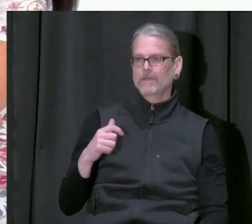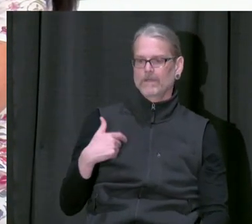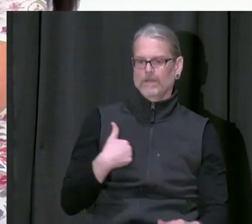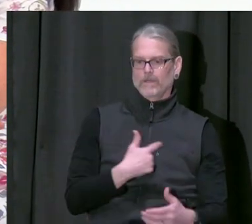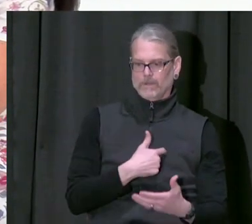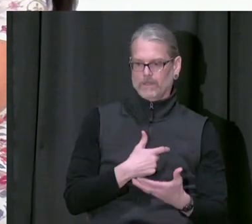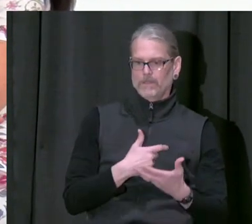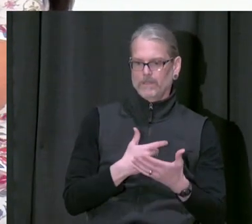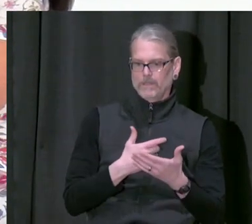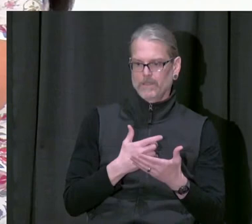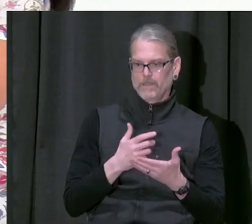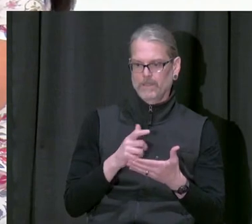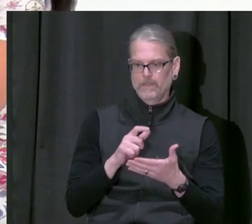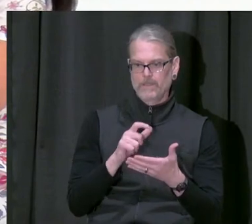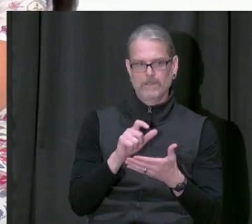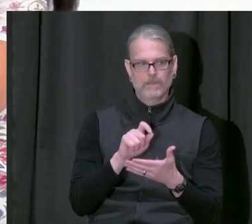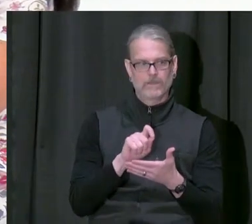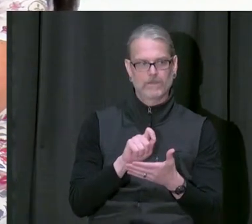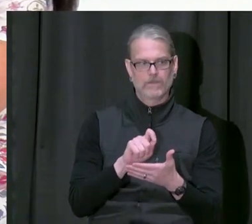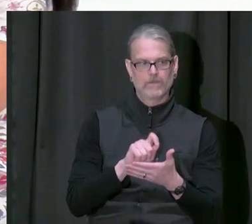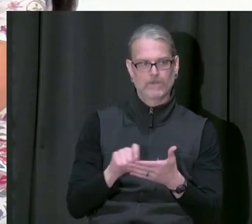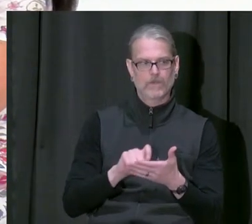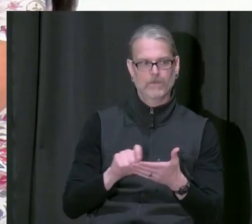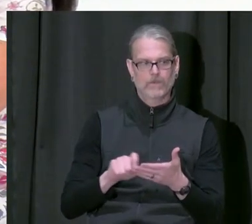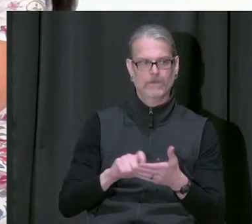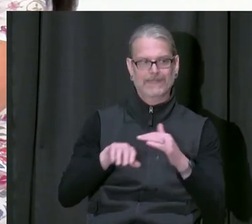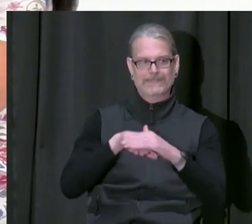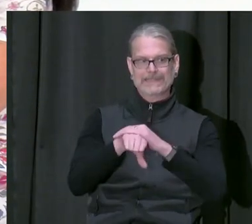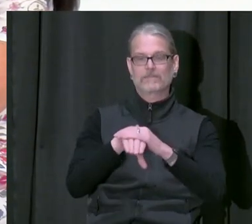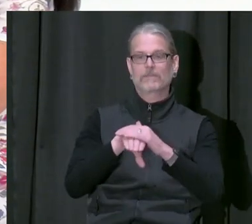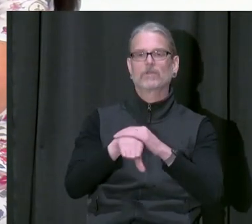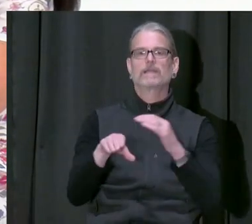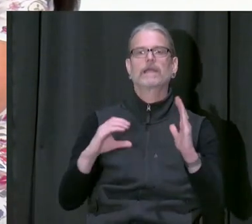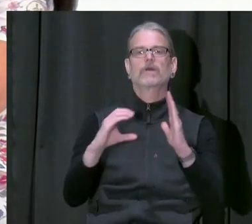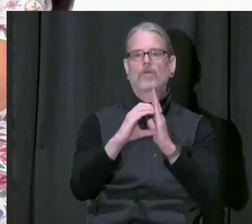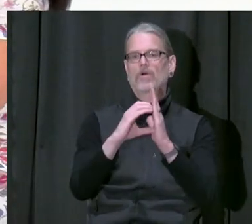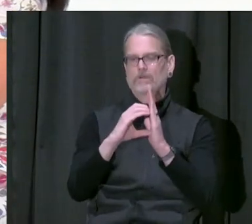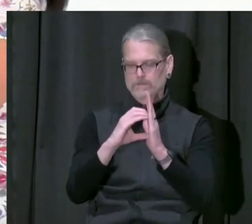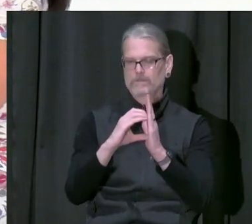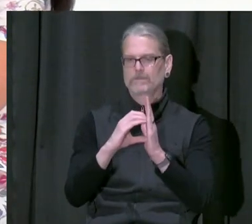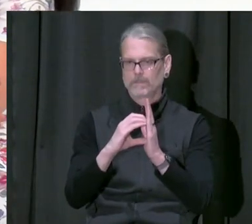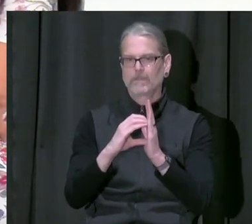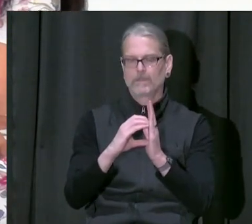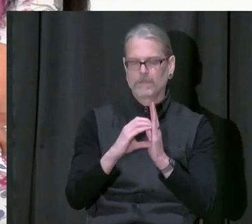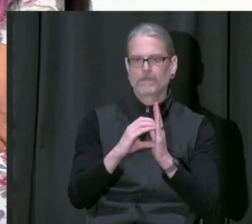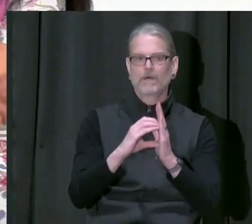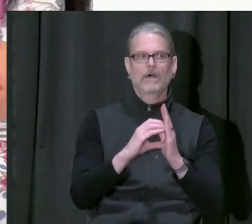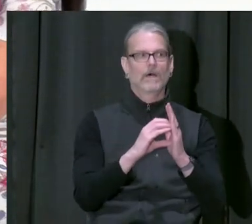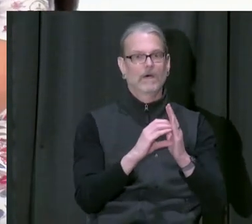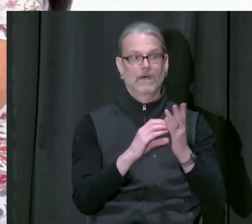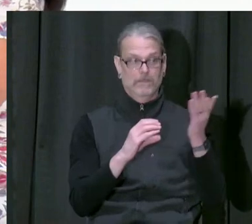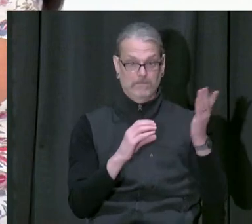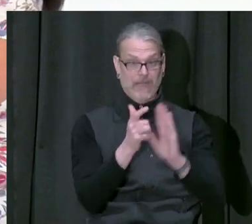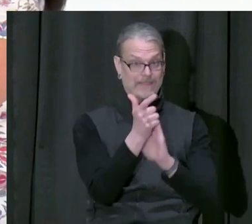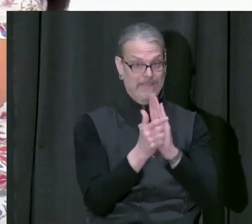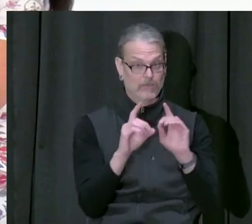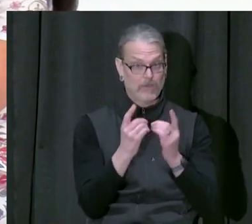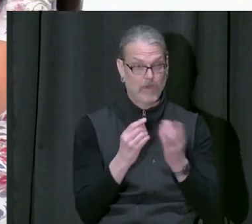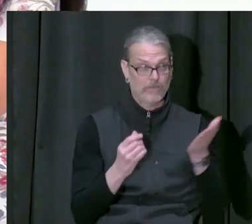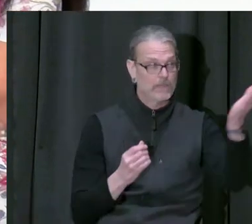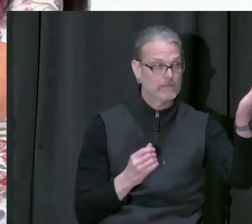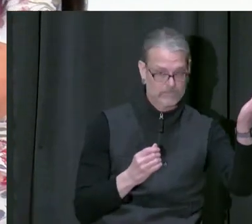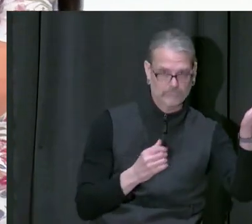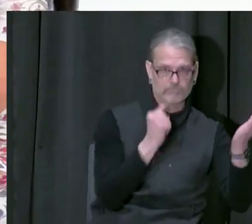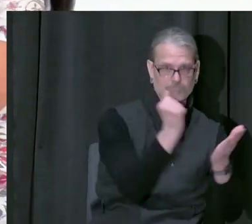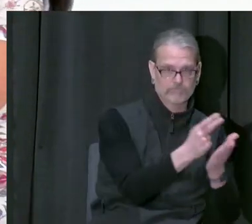the accessibility clause. We got it reviewed by legal. We got it reviewed by the compliance team. We